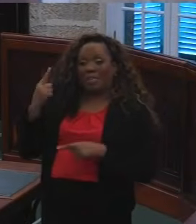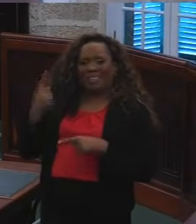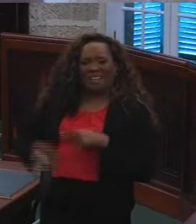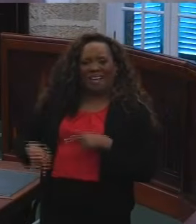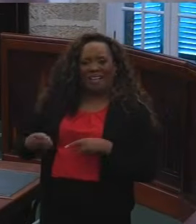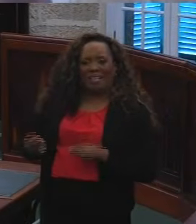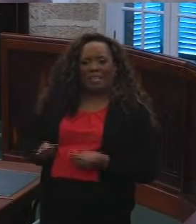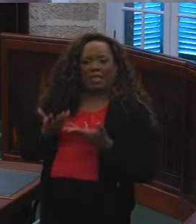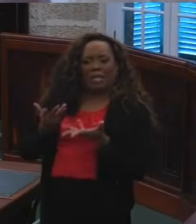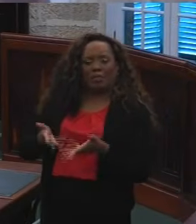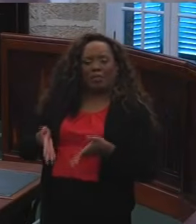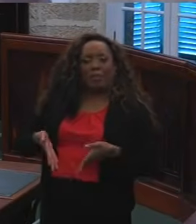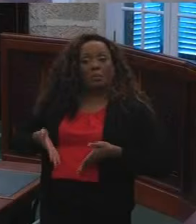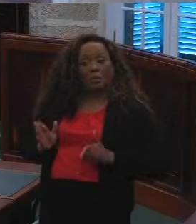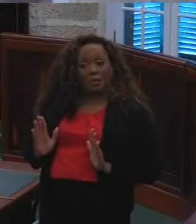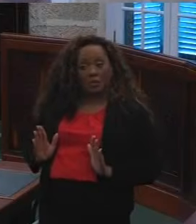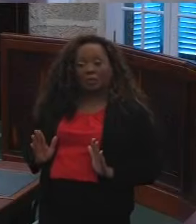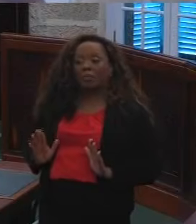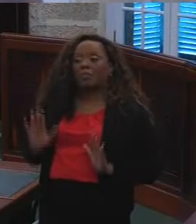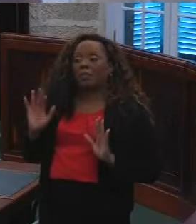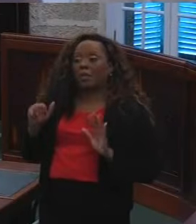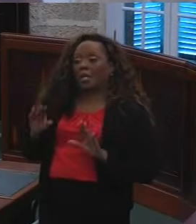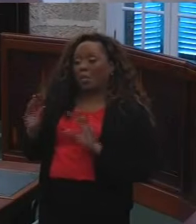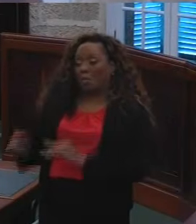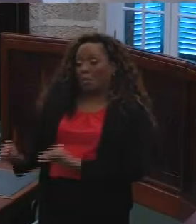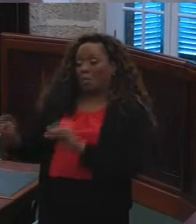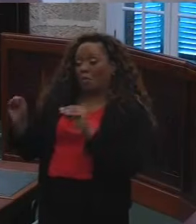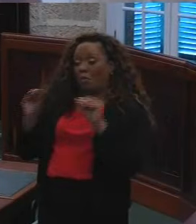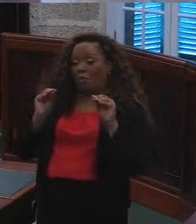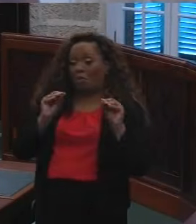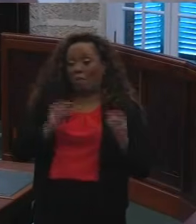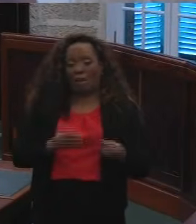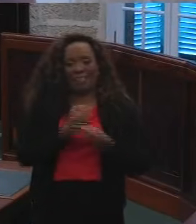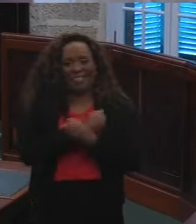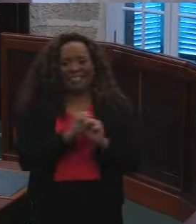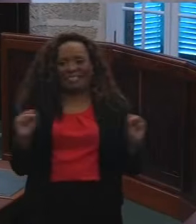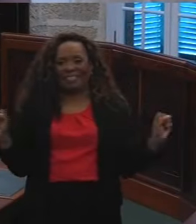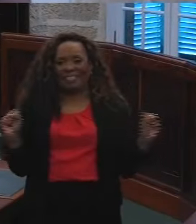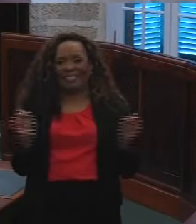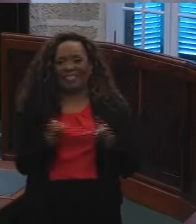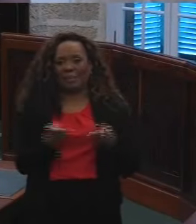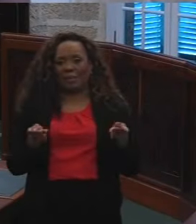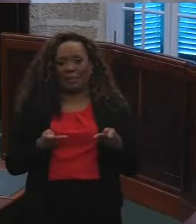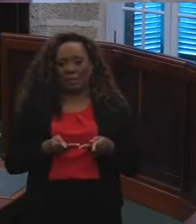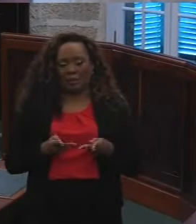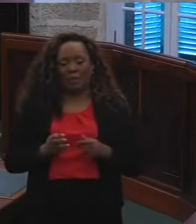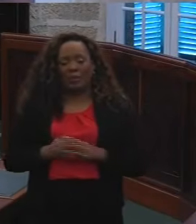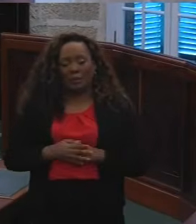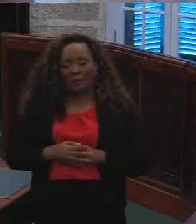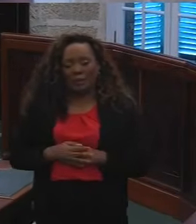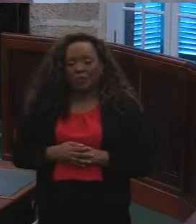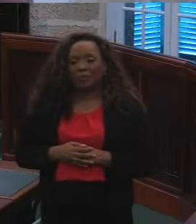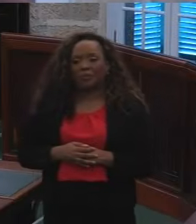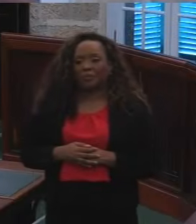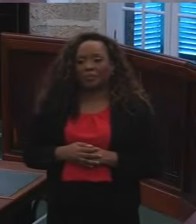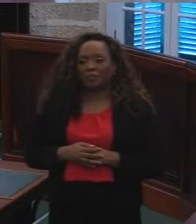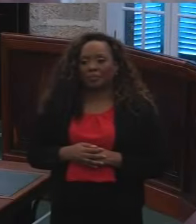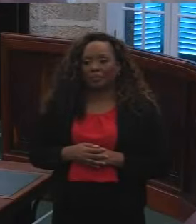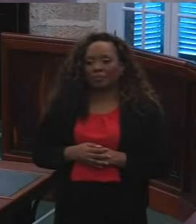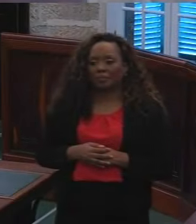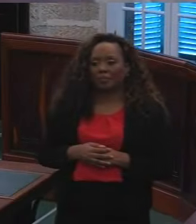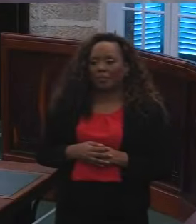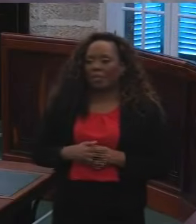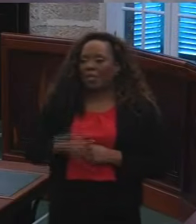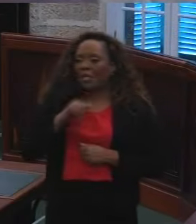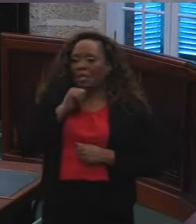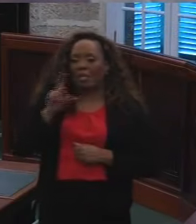remove an older person from his place or residence and place him in a safe place without an order from the